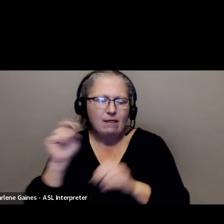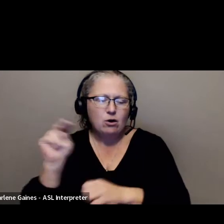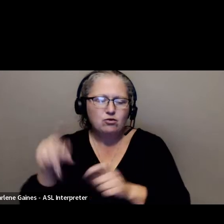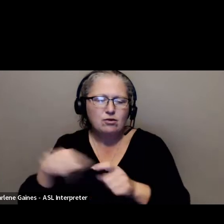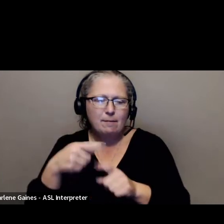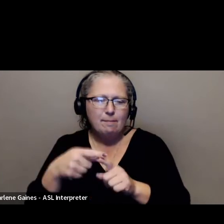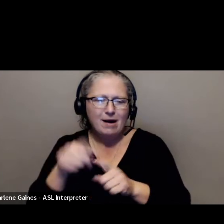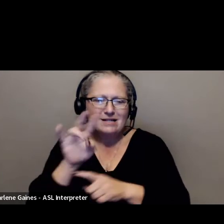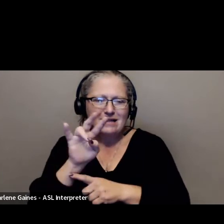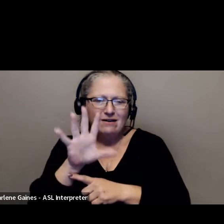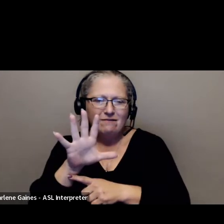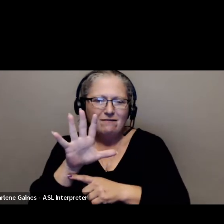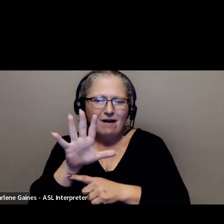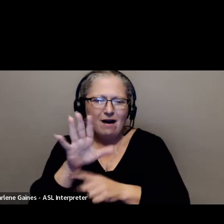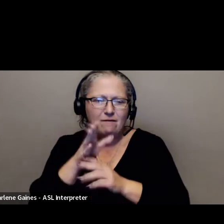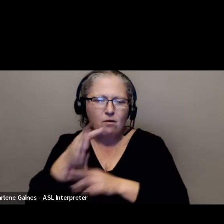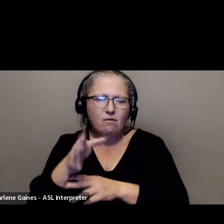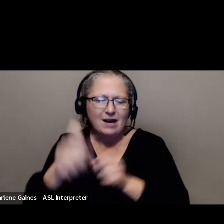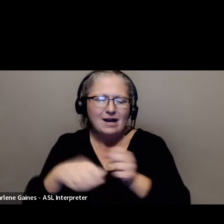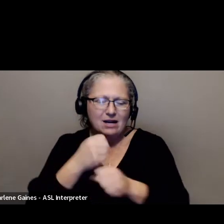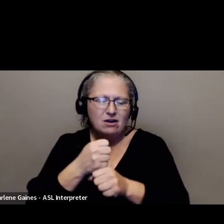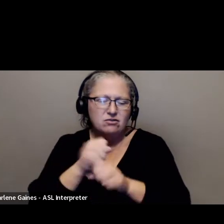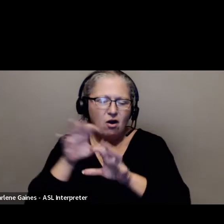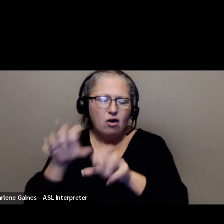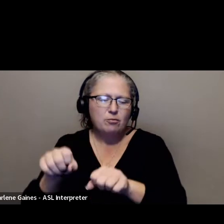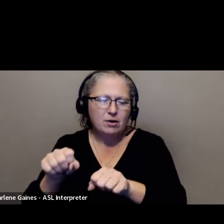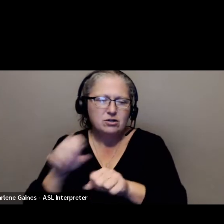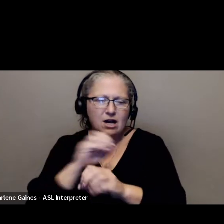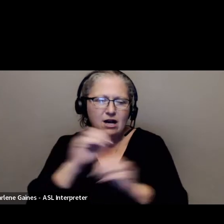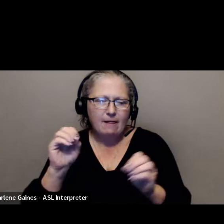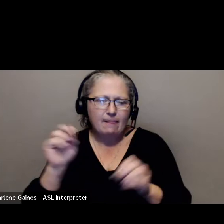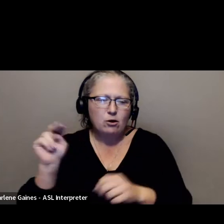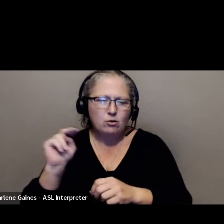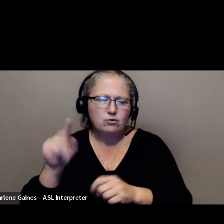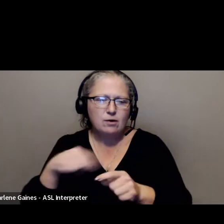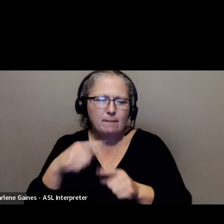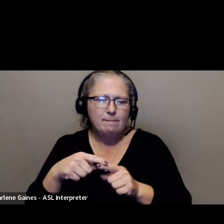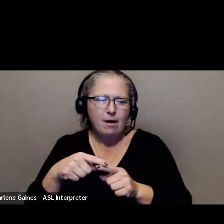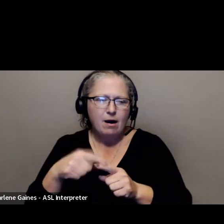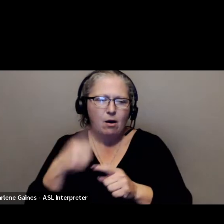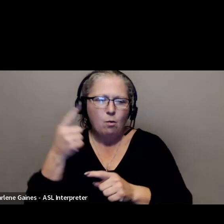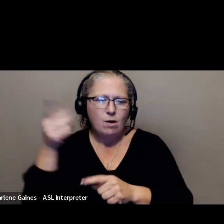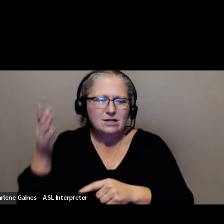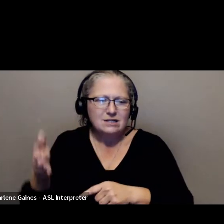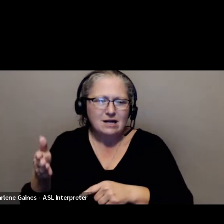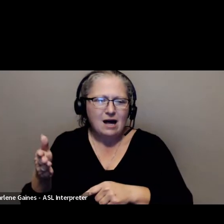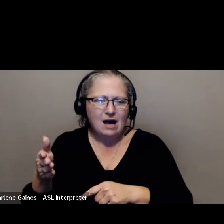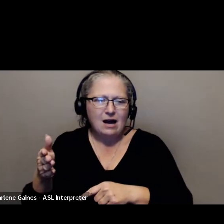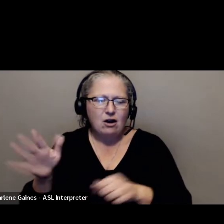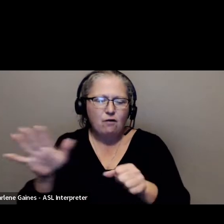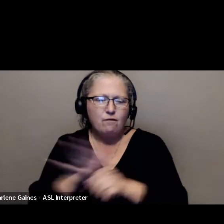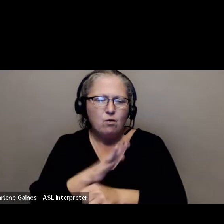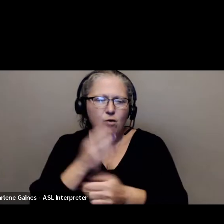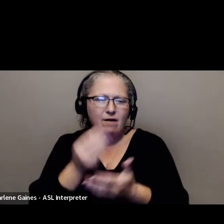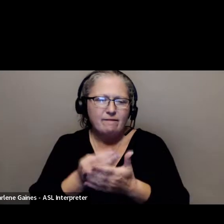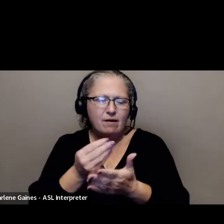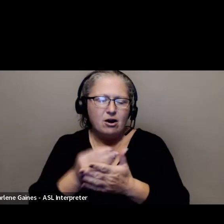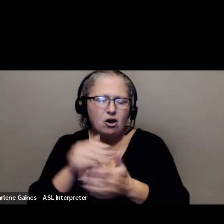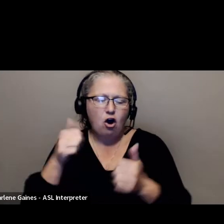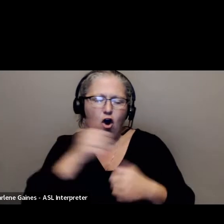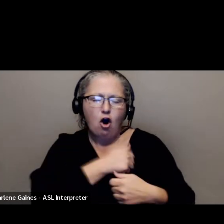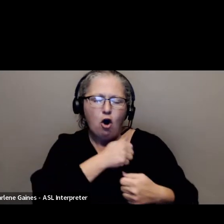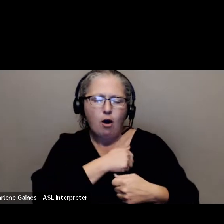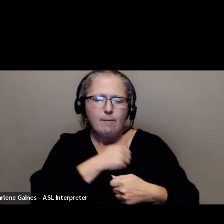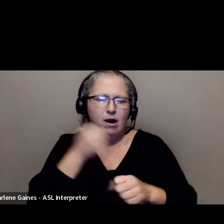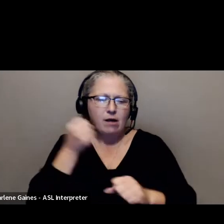about 75 plus years of occupation. There is nothing neutral about one side having a fully funded army, fully backed